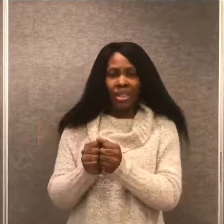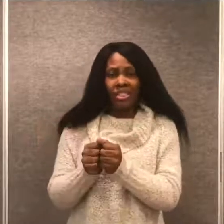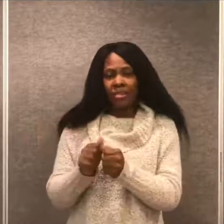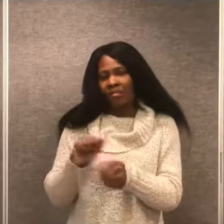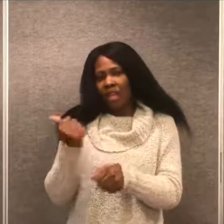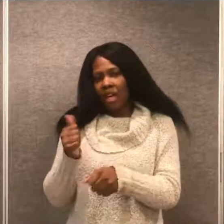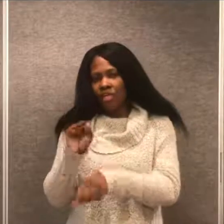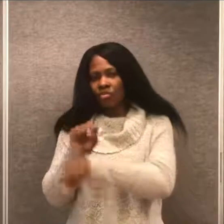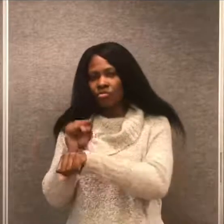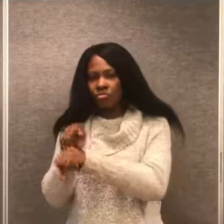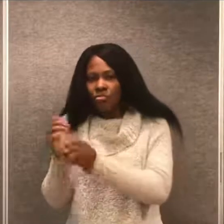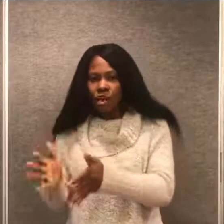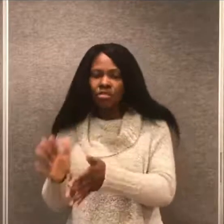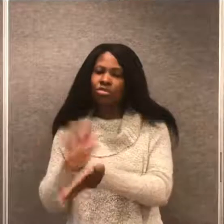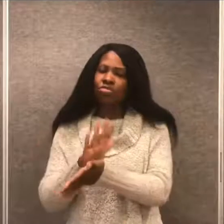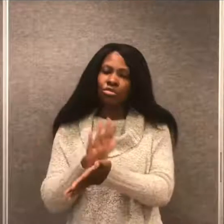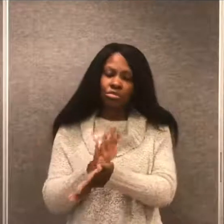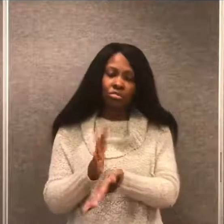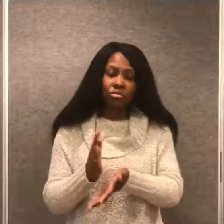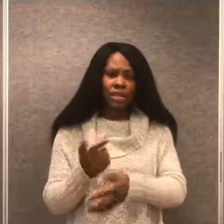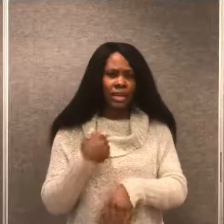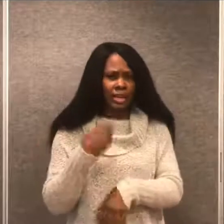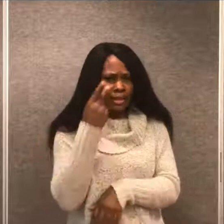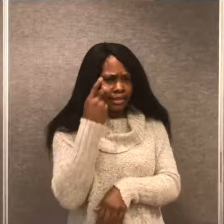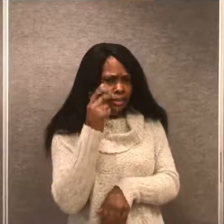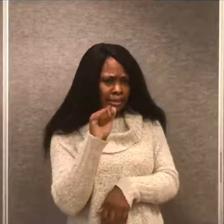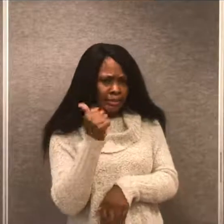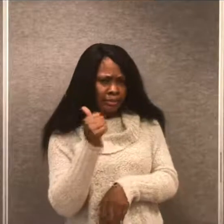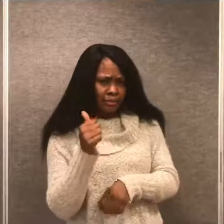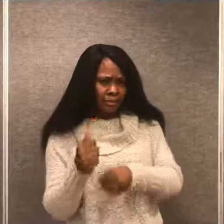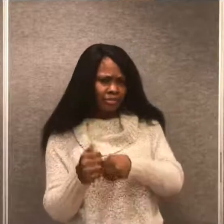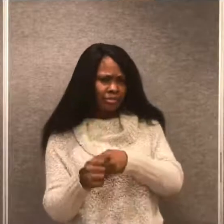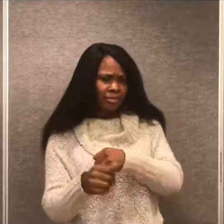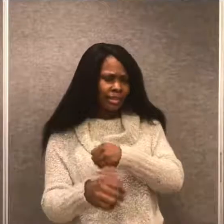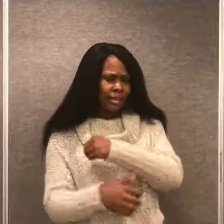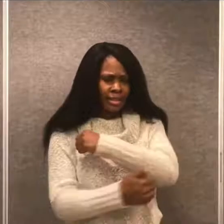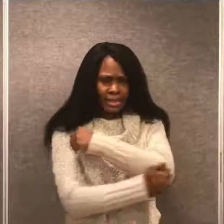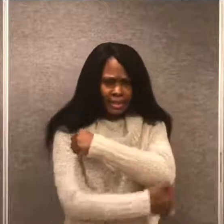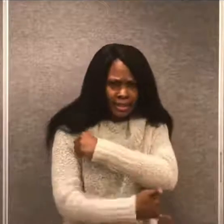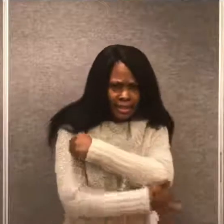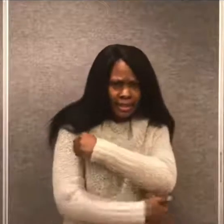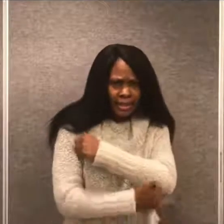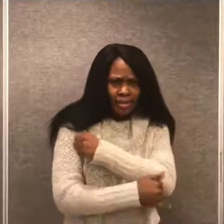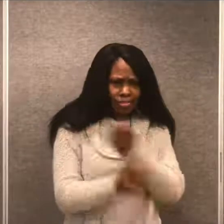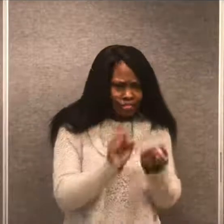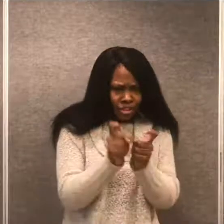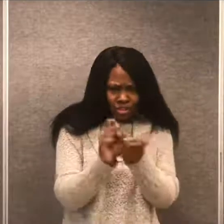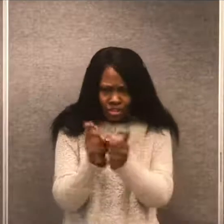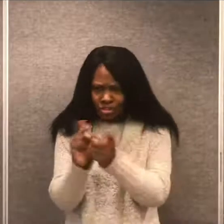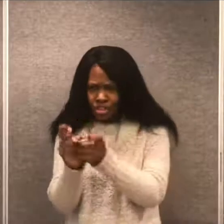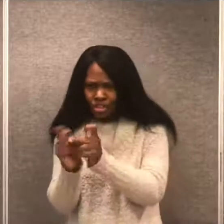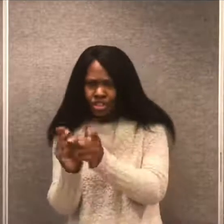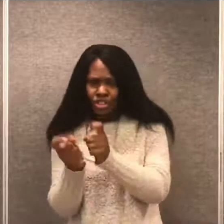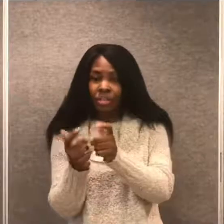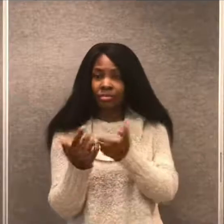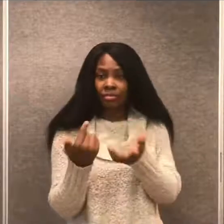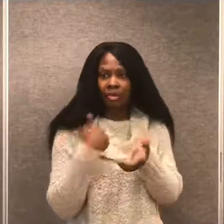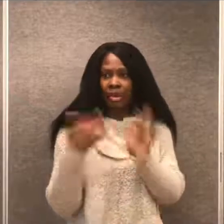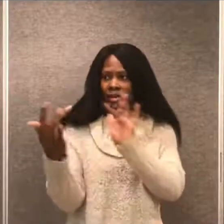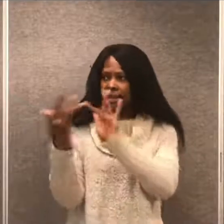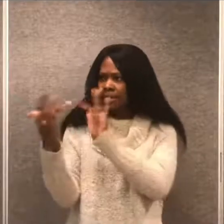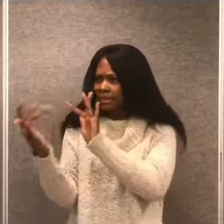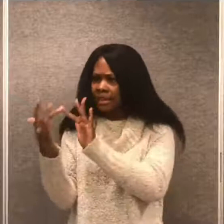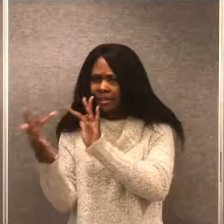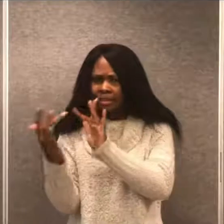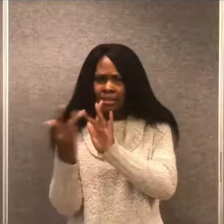start to see Essex County moving in a different direction, I immediately contact myself, Dr. Harvest, and Ms. Champagne, and immediately contact